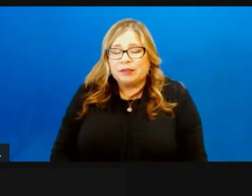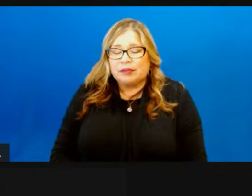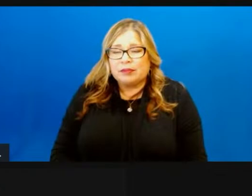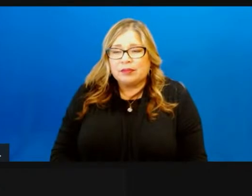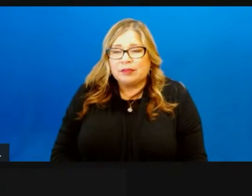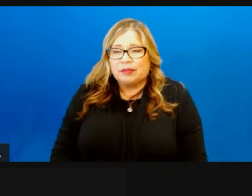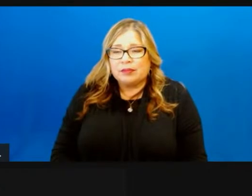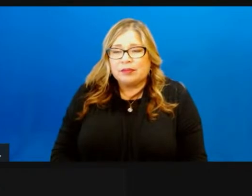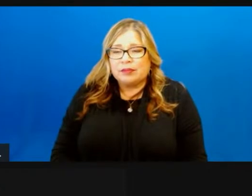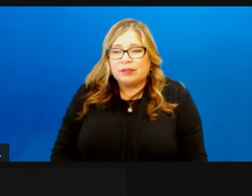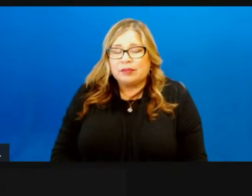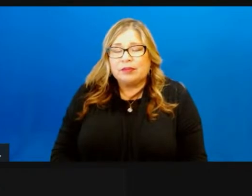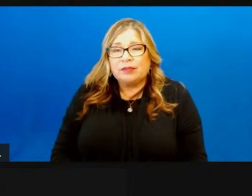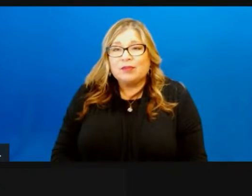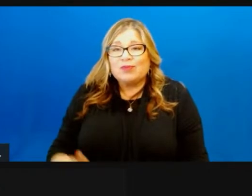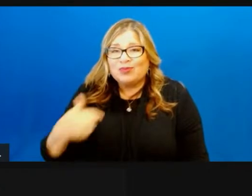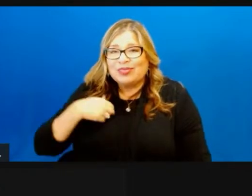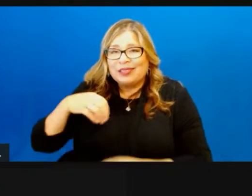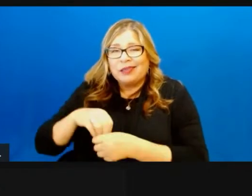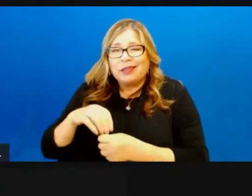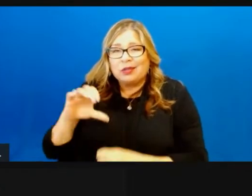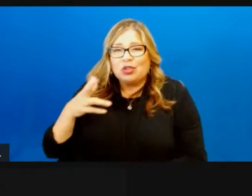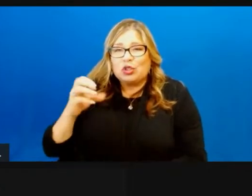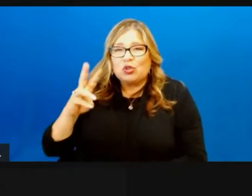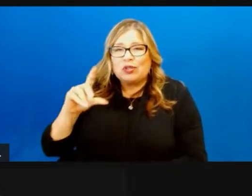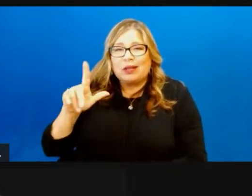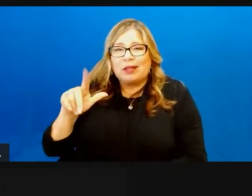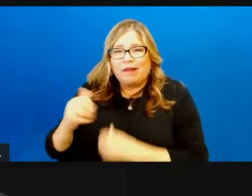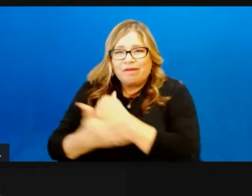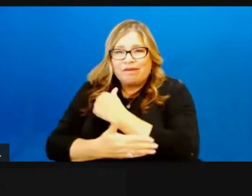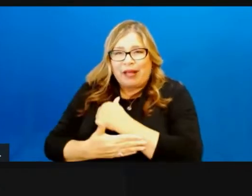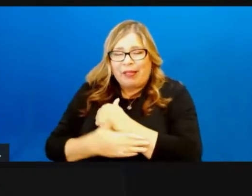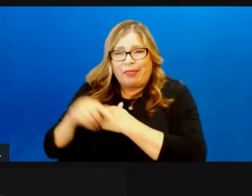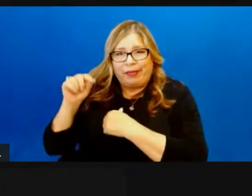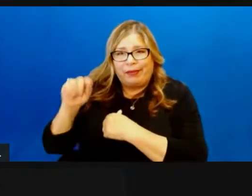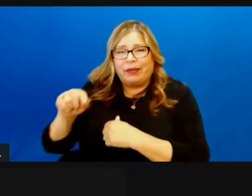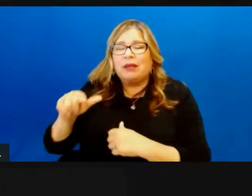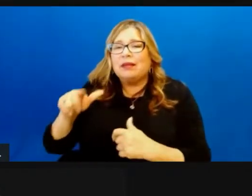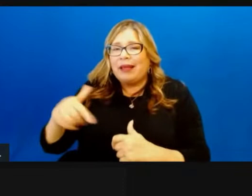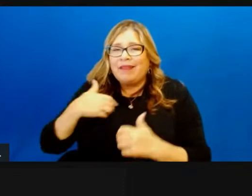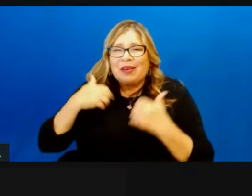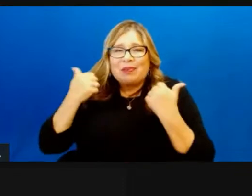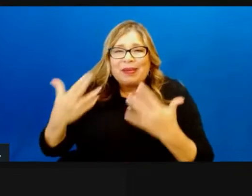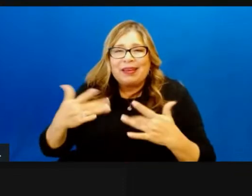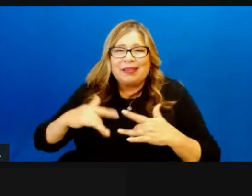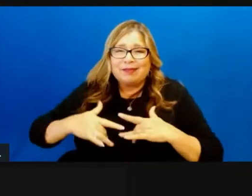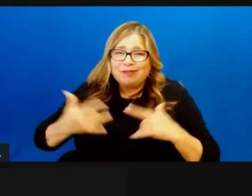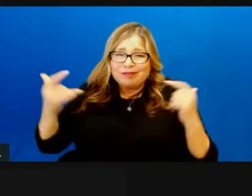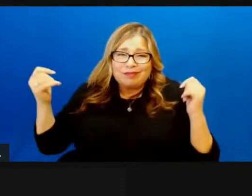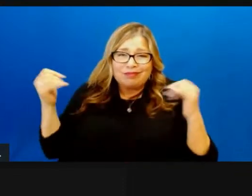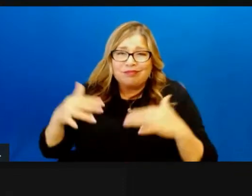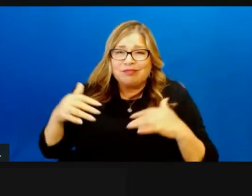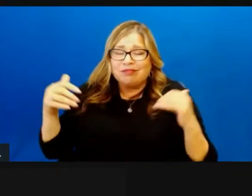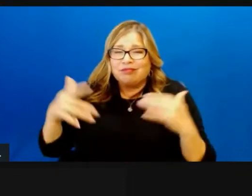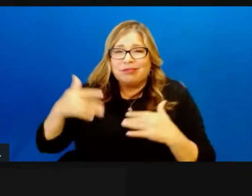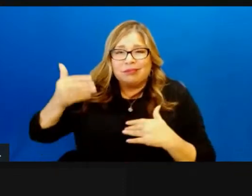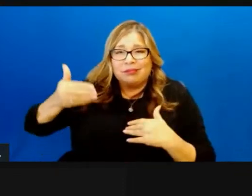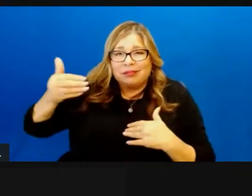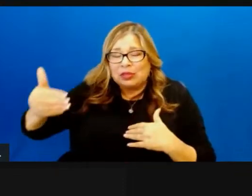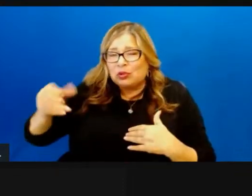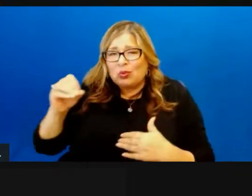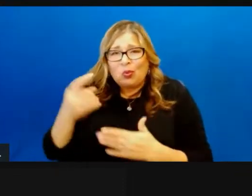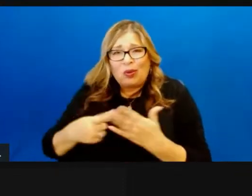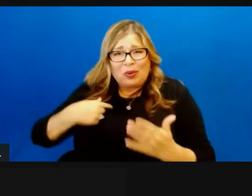of restrictions, what do attendees need to know, and how will those restrictions be enforced? Yeah, I